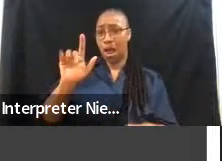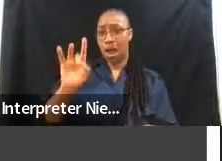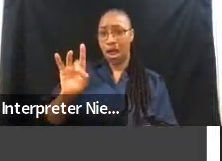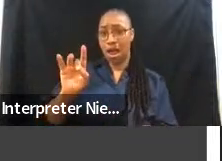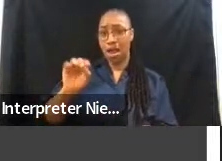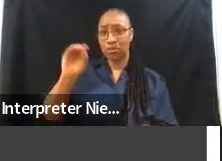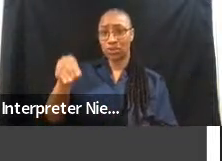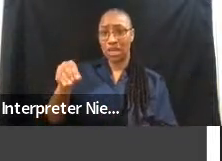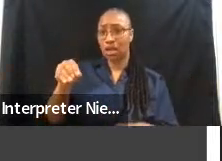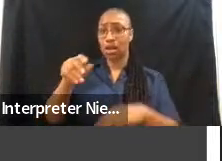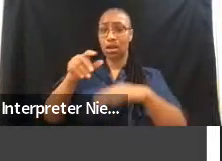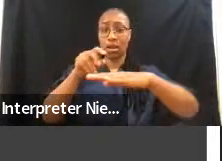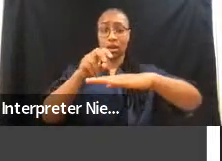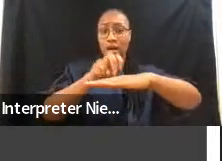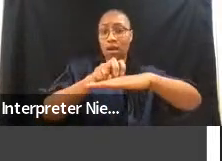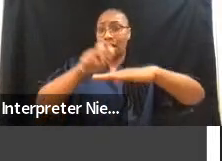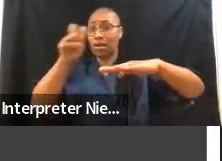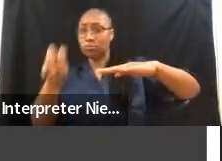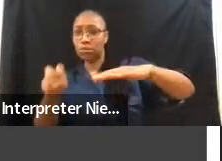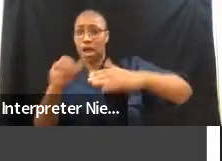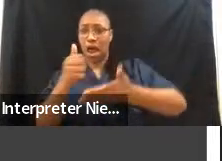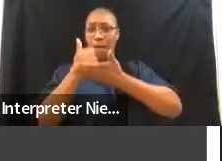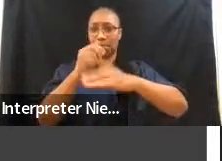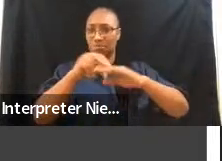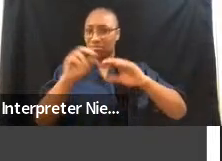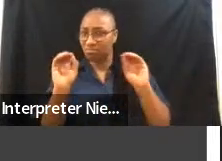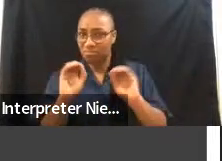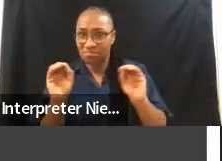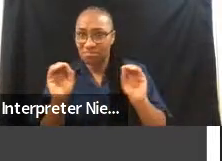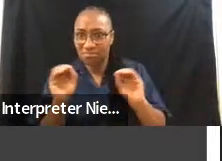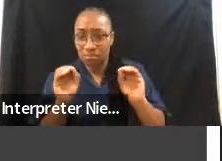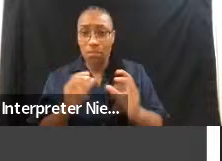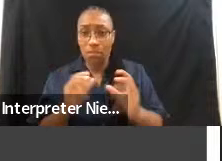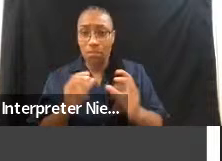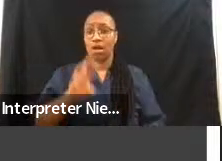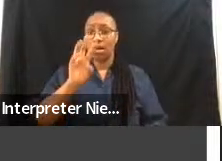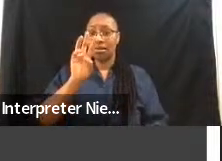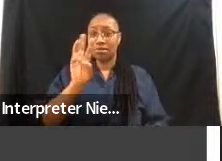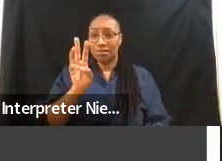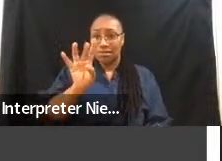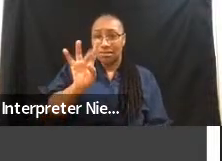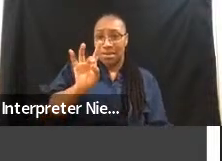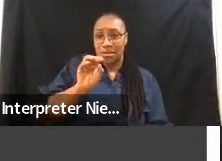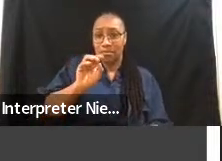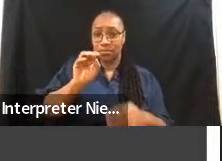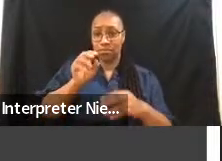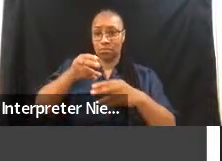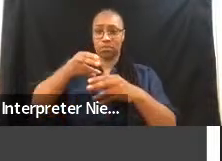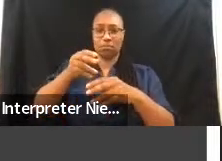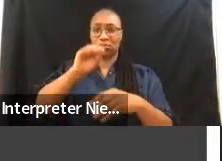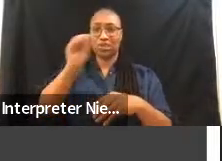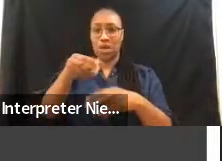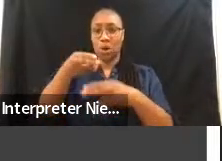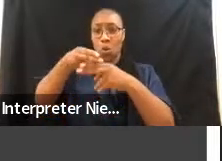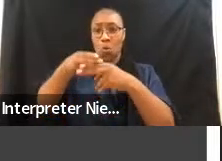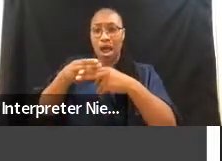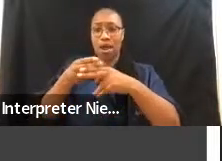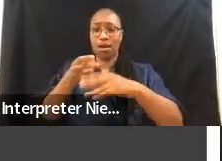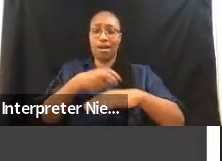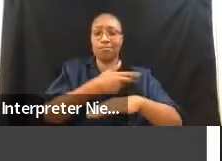no accessible weight scale, and 80% said they simply could not transfer patients.